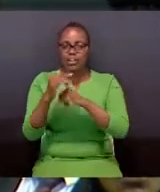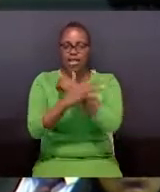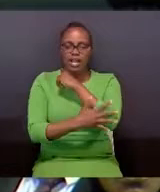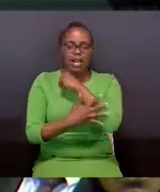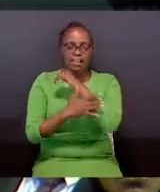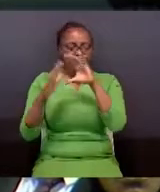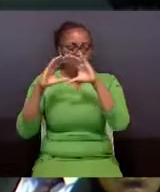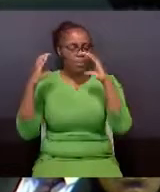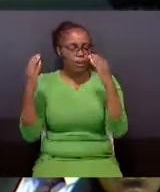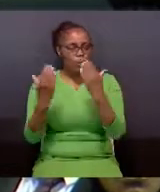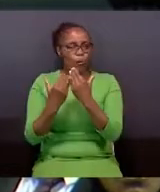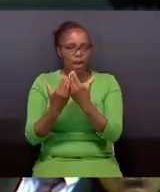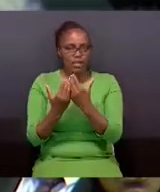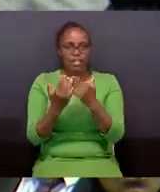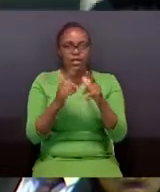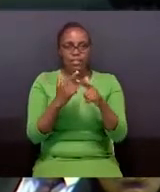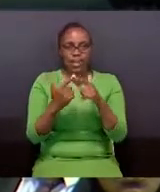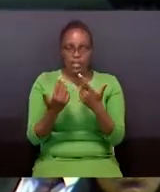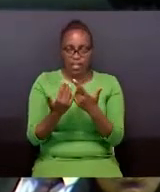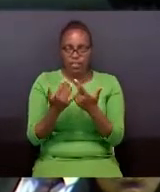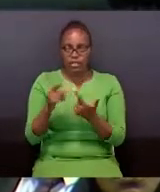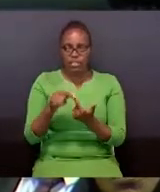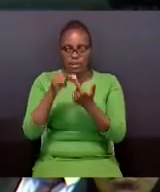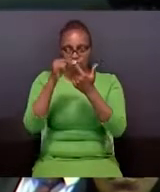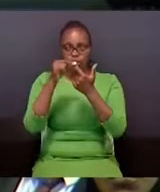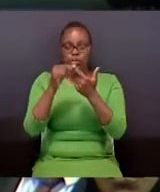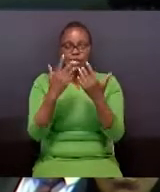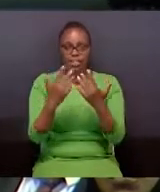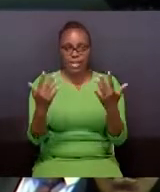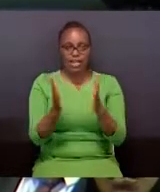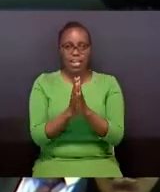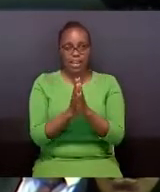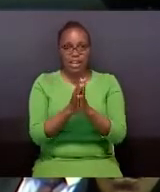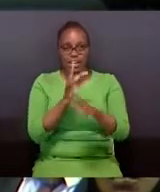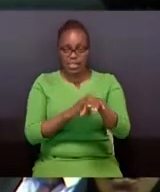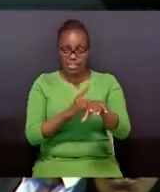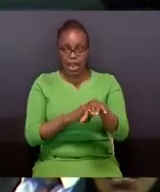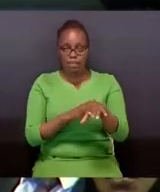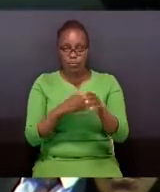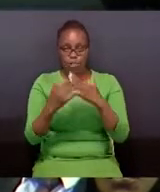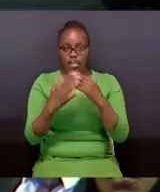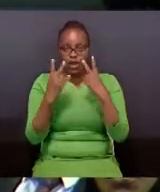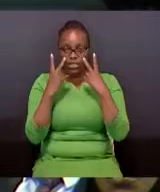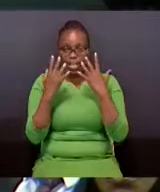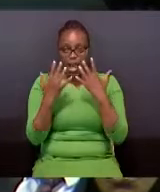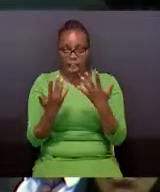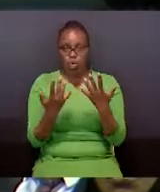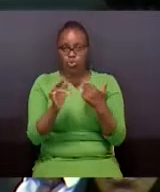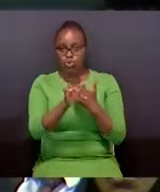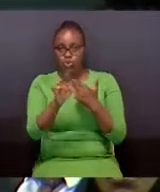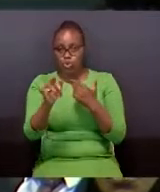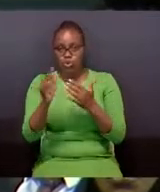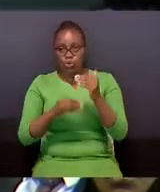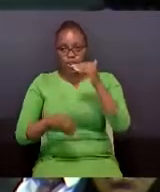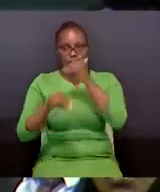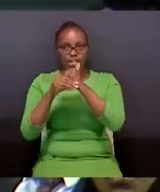world. I saw a unique type of happiness. And what I would like to know is how do you